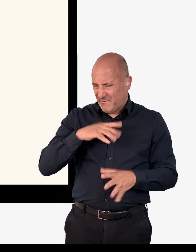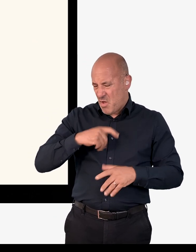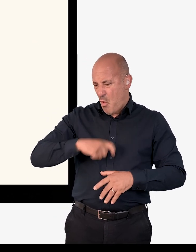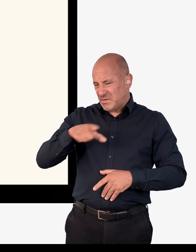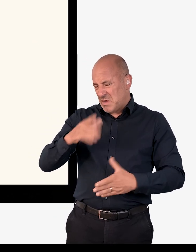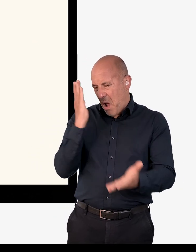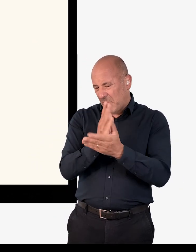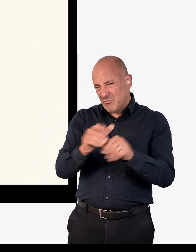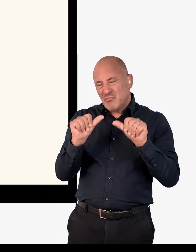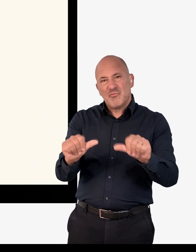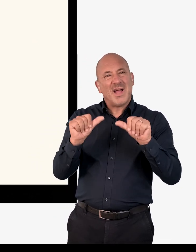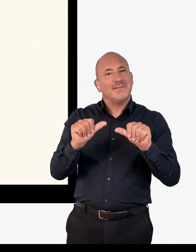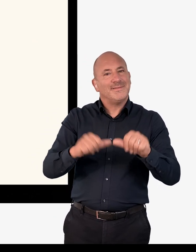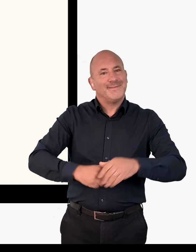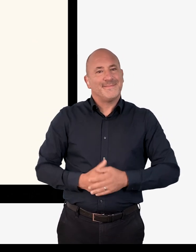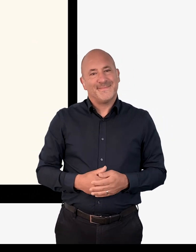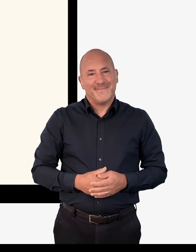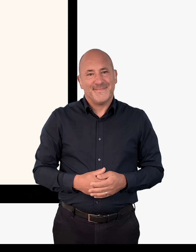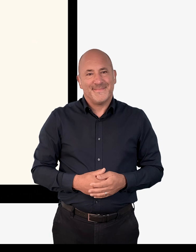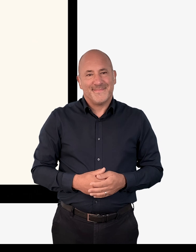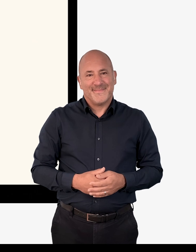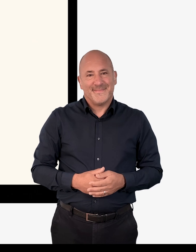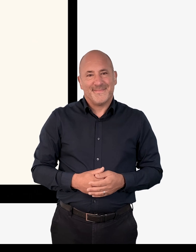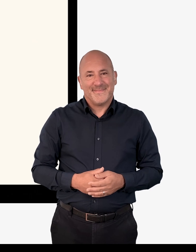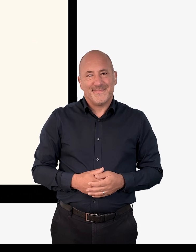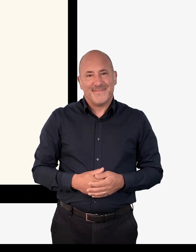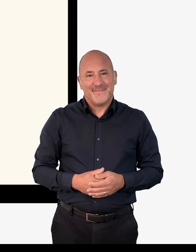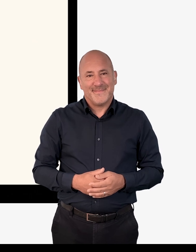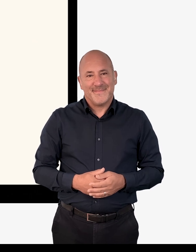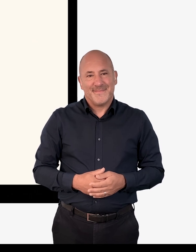gives confidence that the budget is realistic.